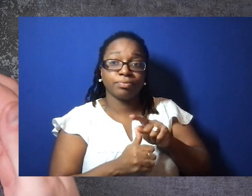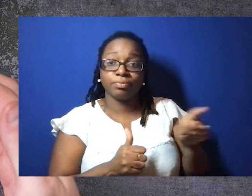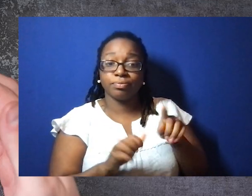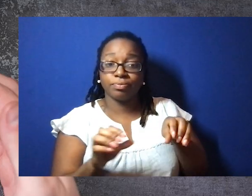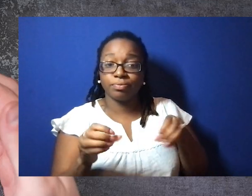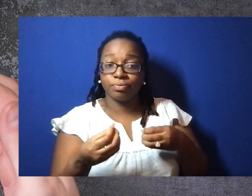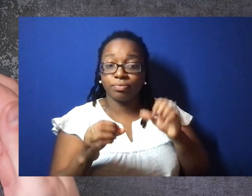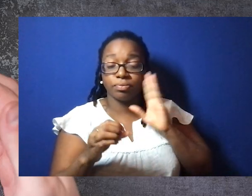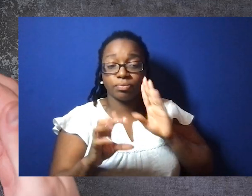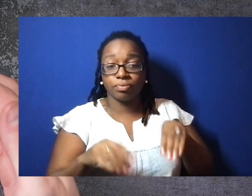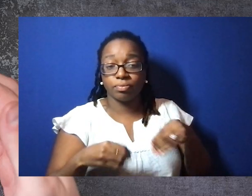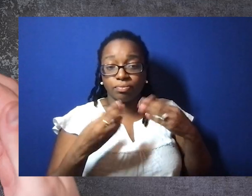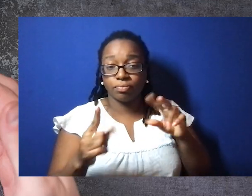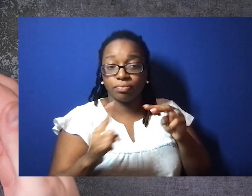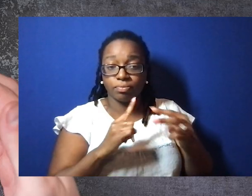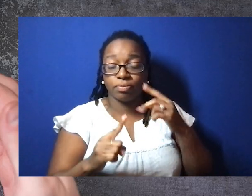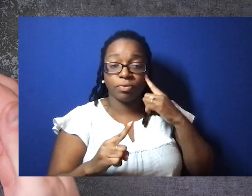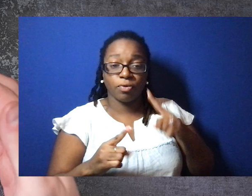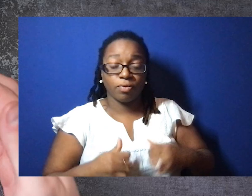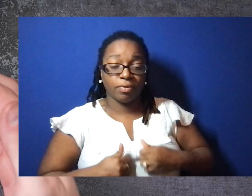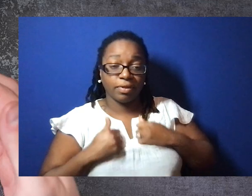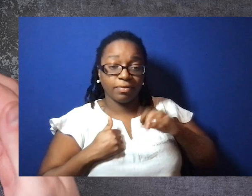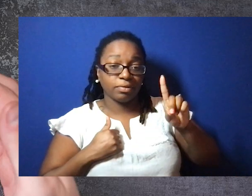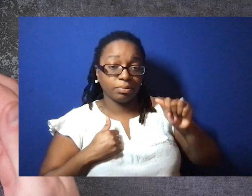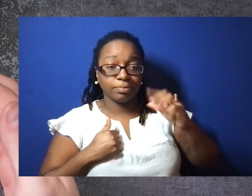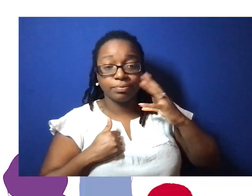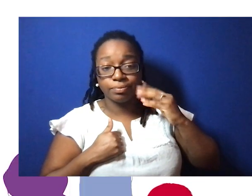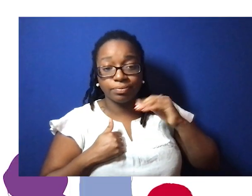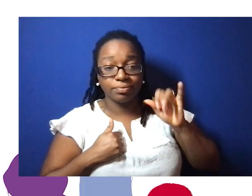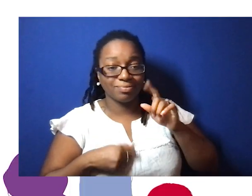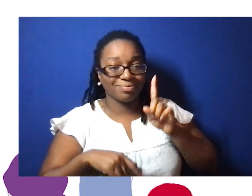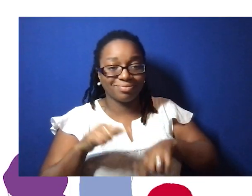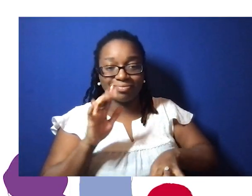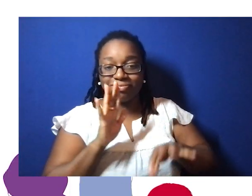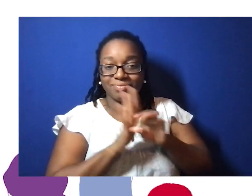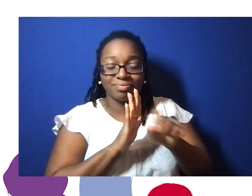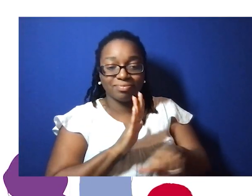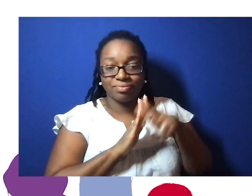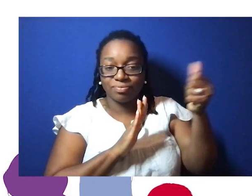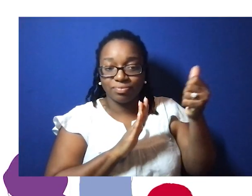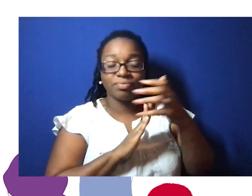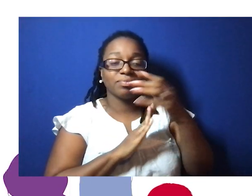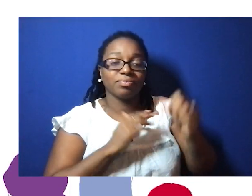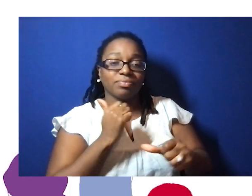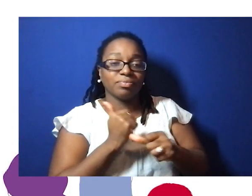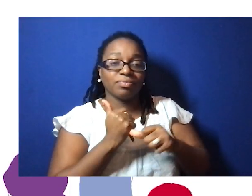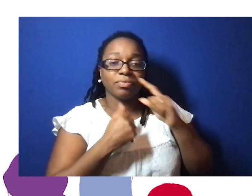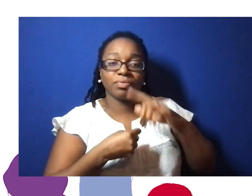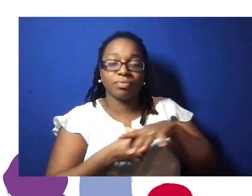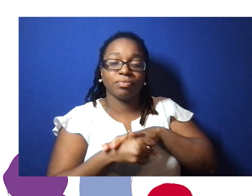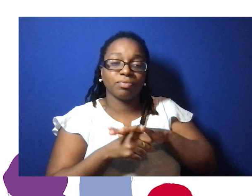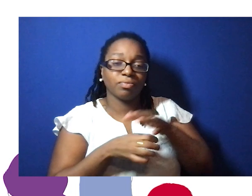with these organizations provides a perspective of the lived disability experience that cannot be found elsewhere and assists